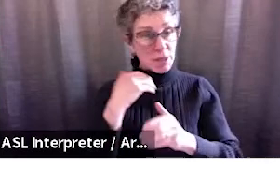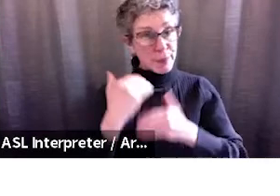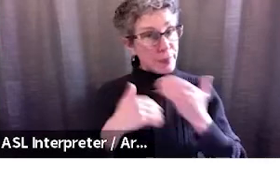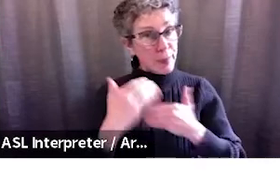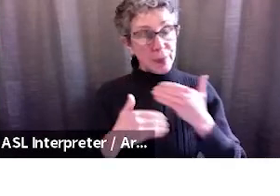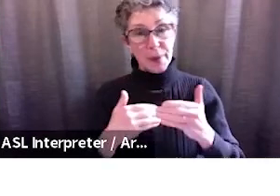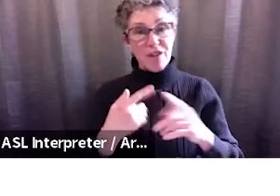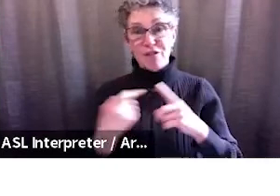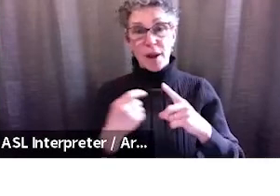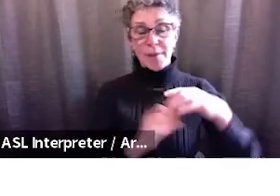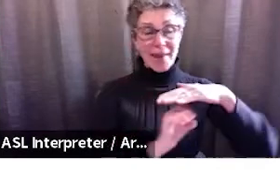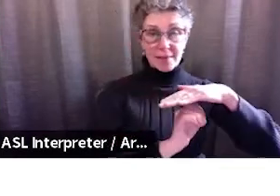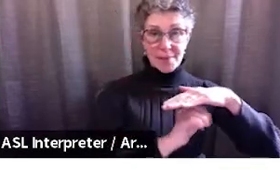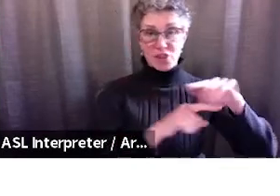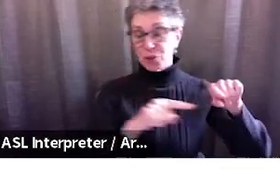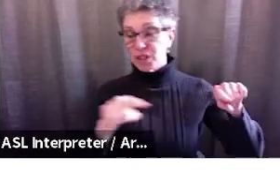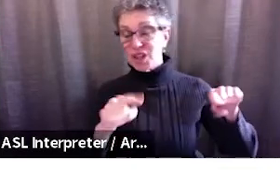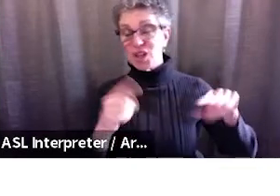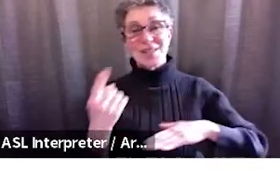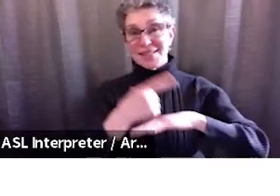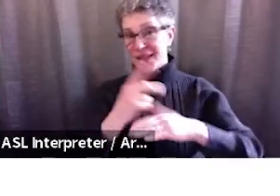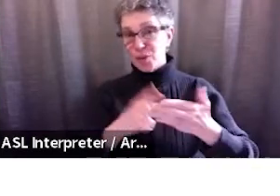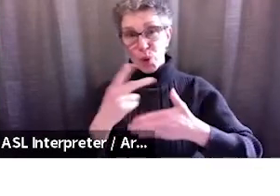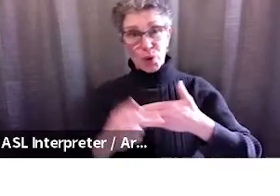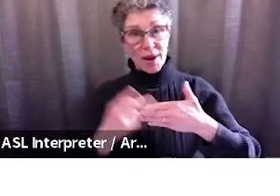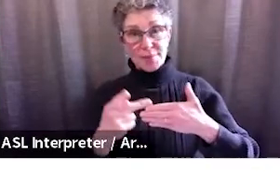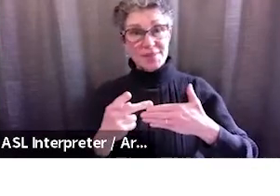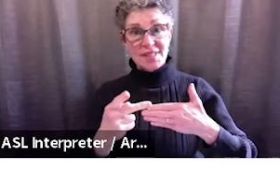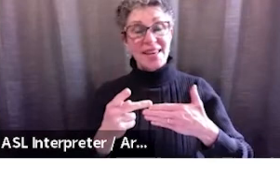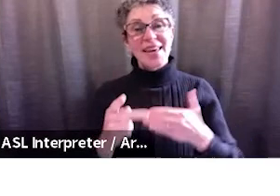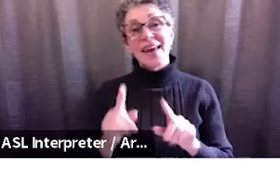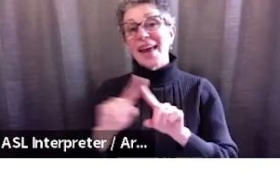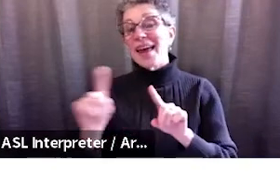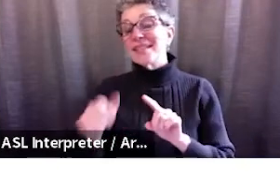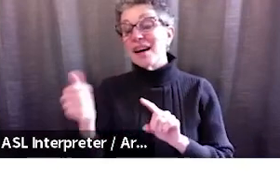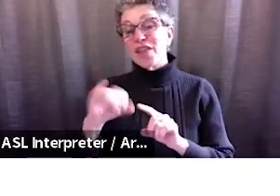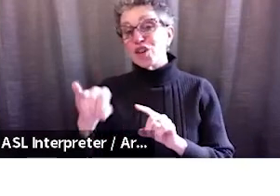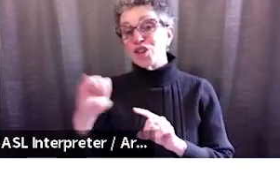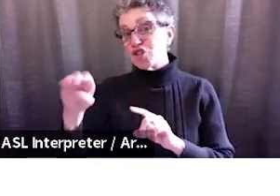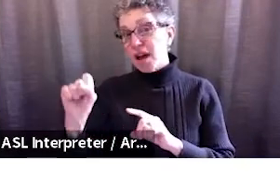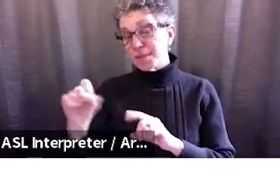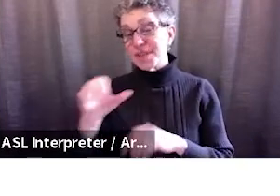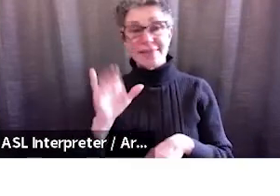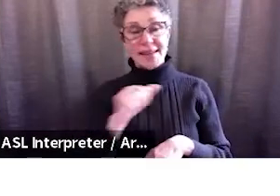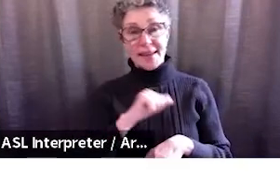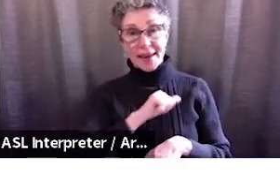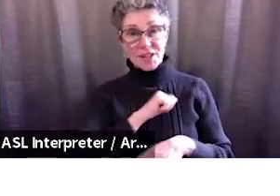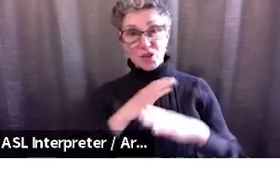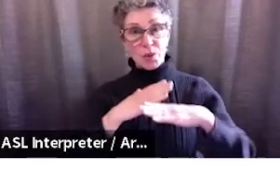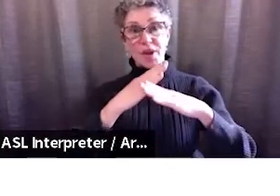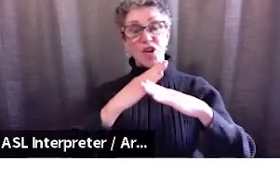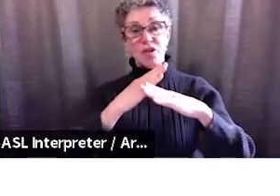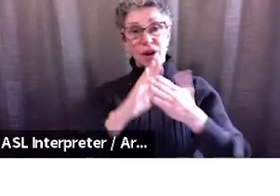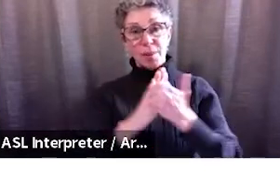secondary education to day programs and stereotypical jobs. This attitudinal barrier becomes even more